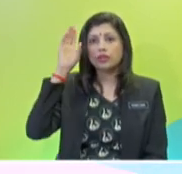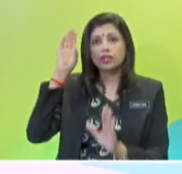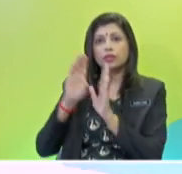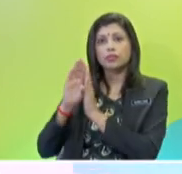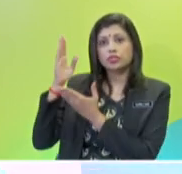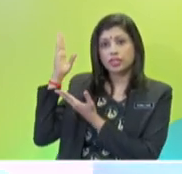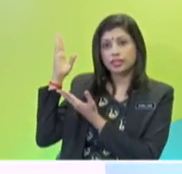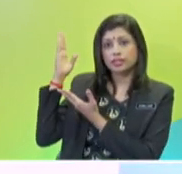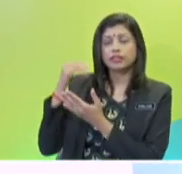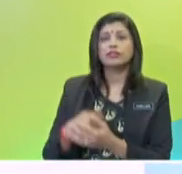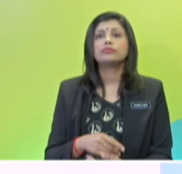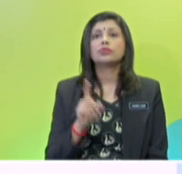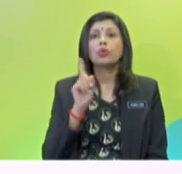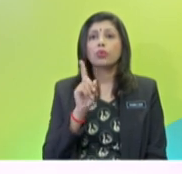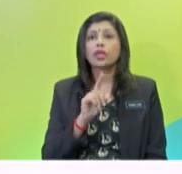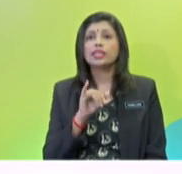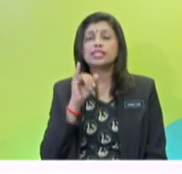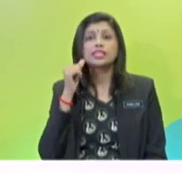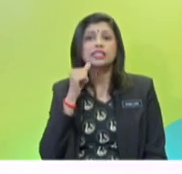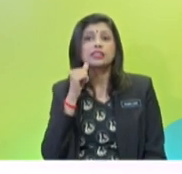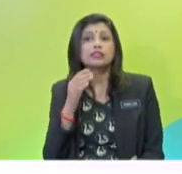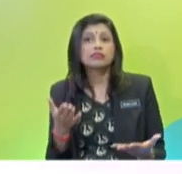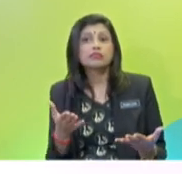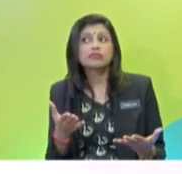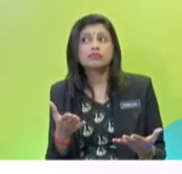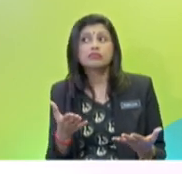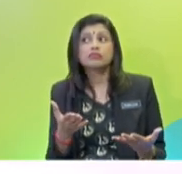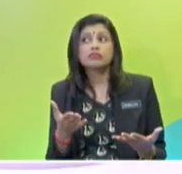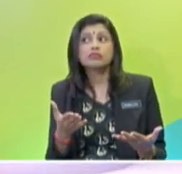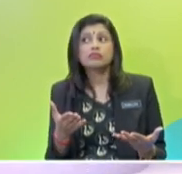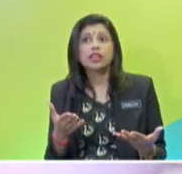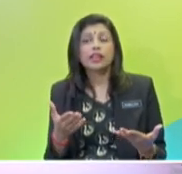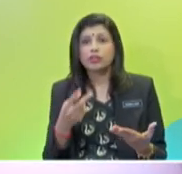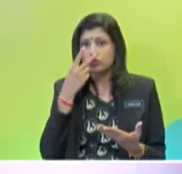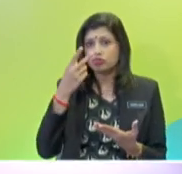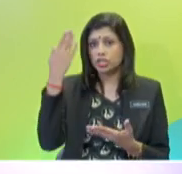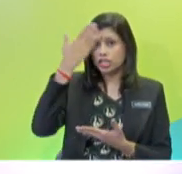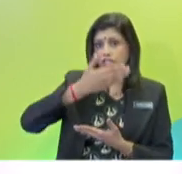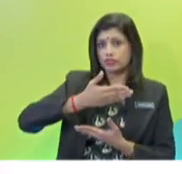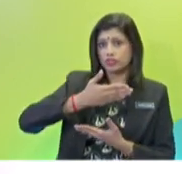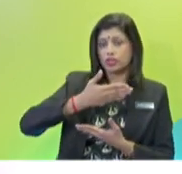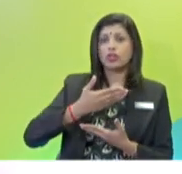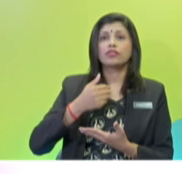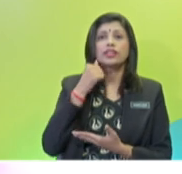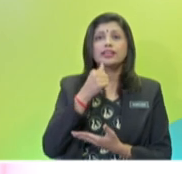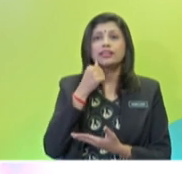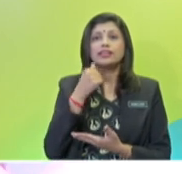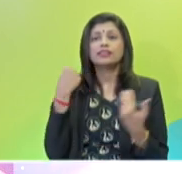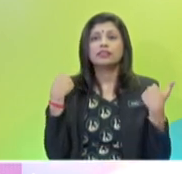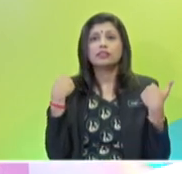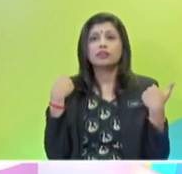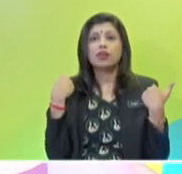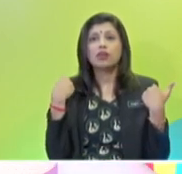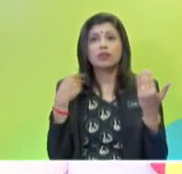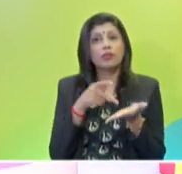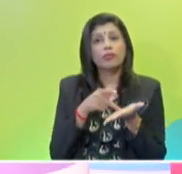if you look at the picture here, you can see a girl somewhere. And then in front of the girl, you can see like a... like a ticket counter? Yeah. Like ticket, yeah. And